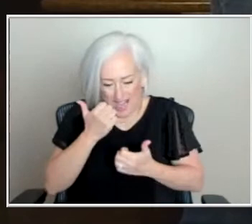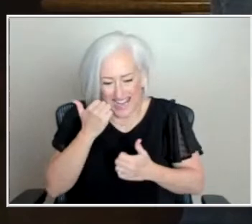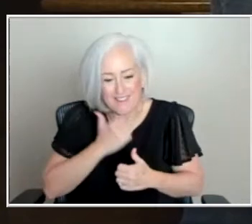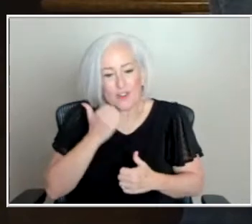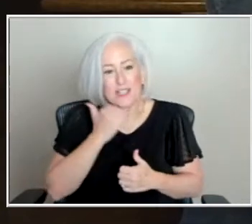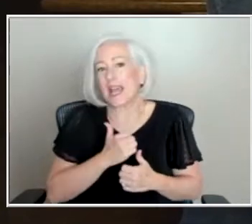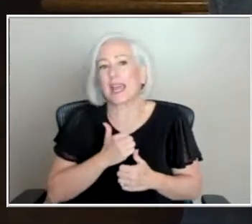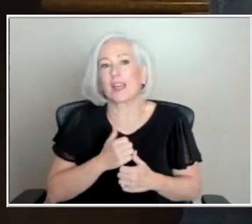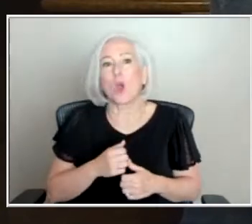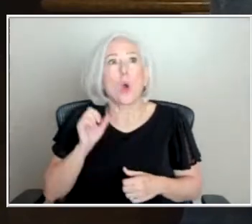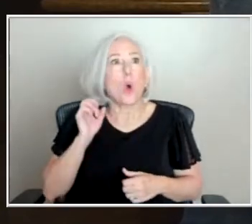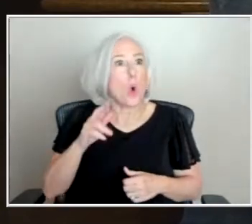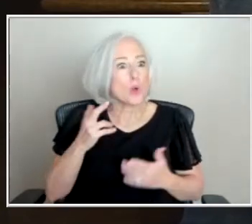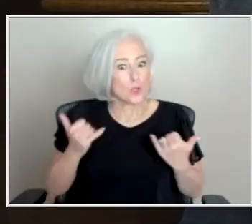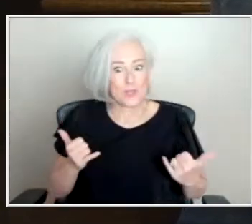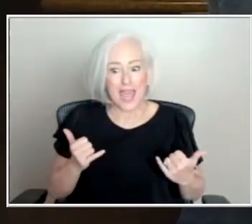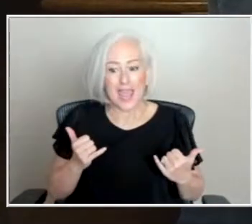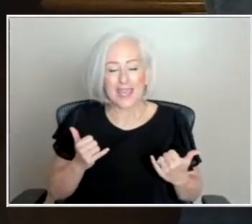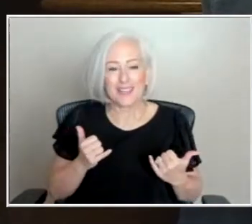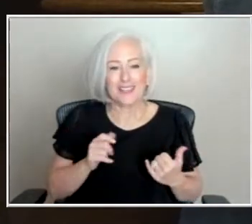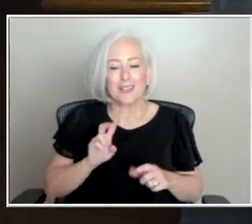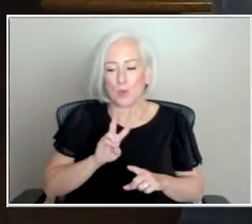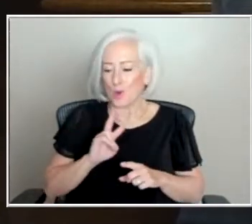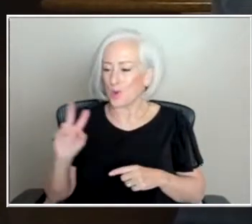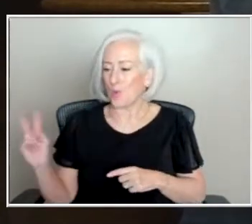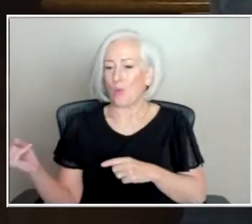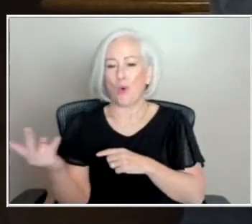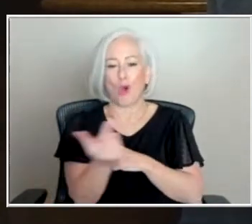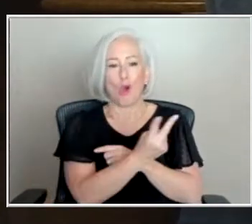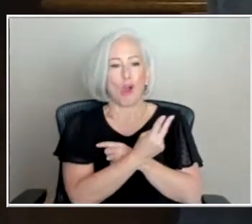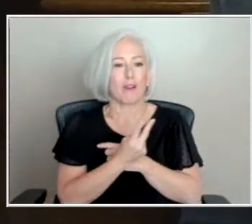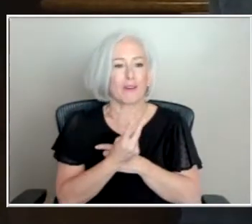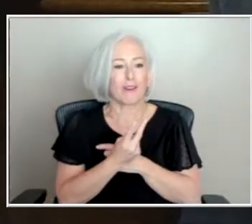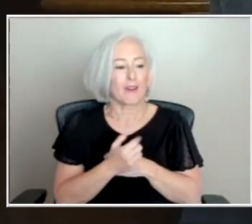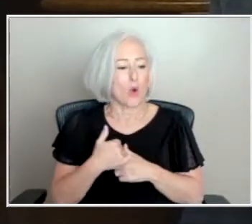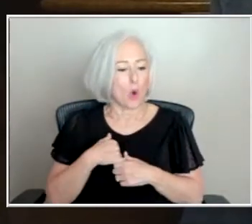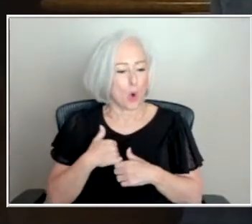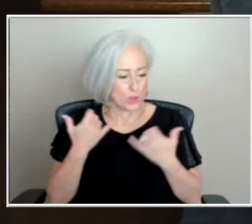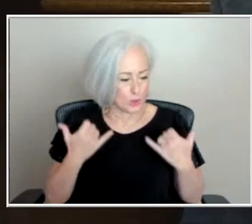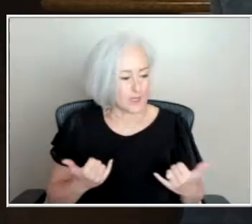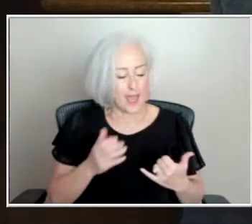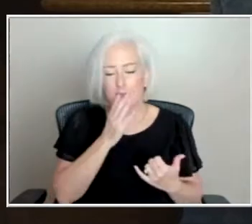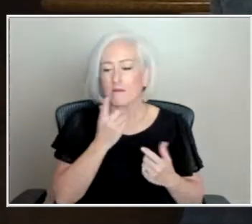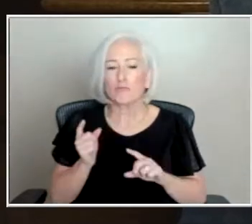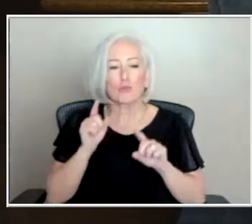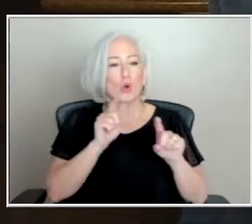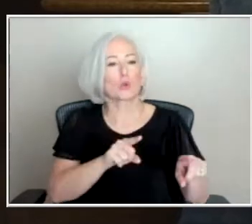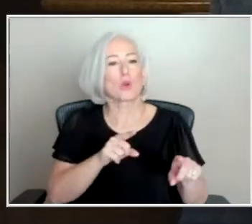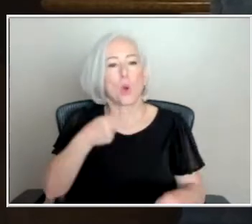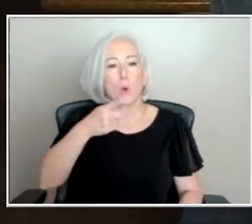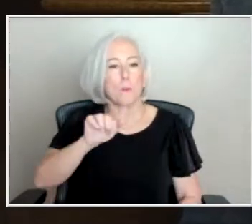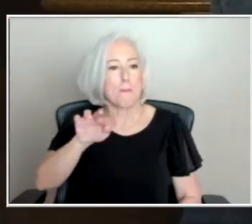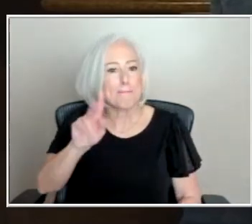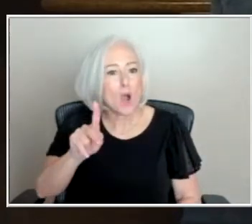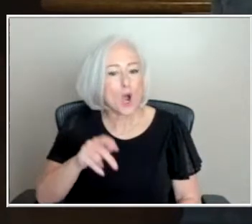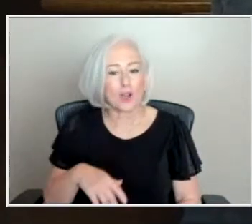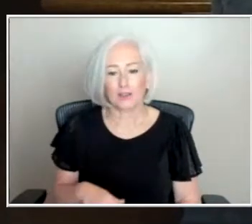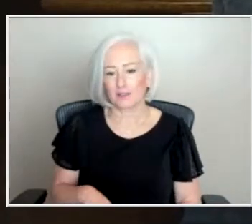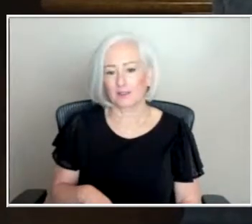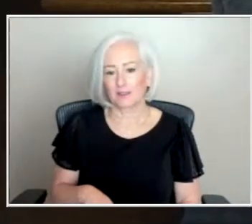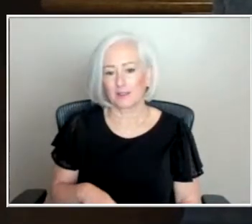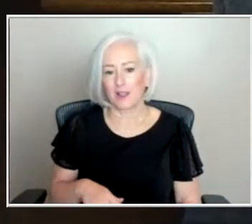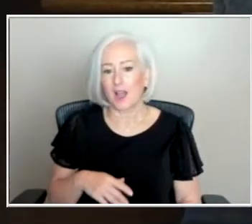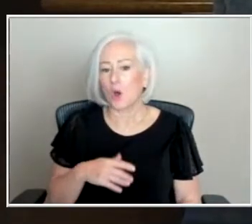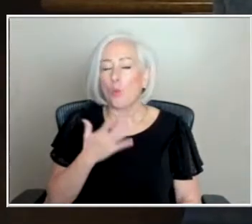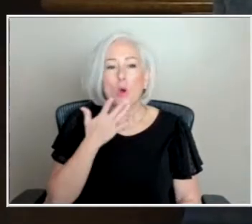the pond today, or hey, I get to take Caden to a park today. One thing that came out of this was I was able to be home with